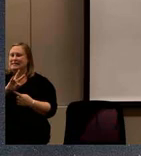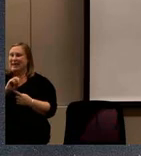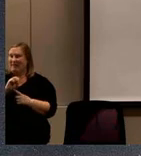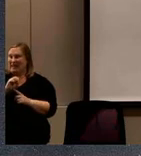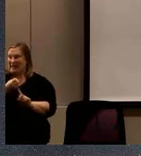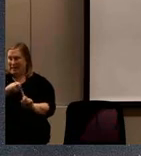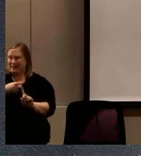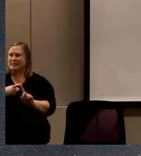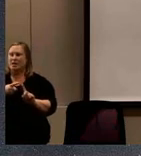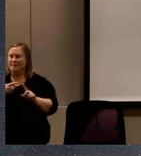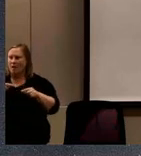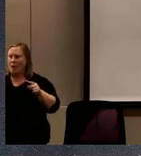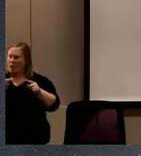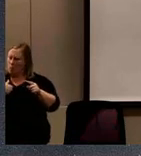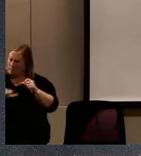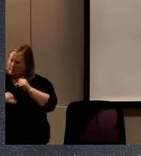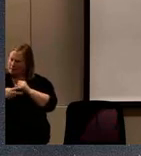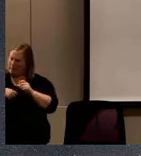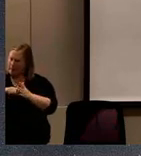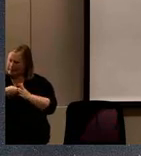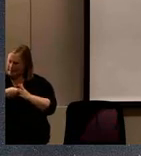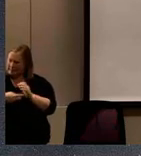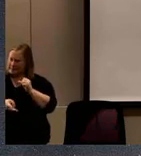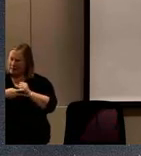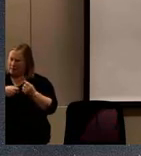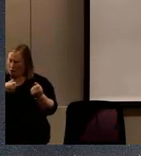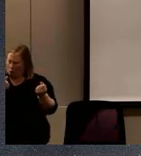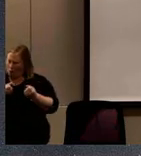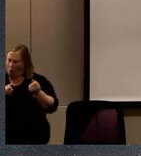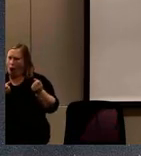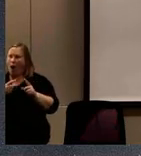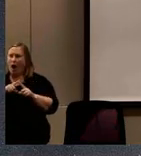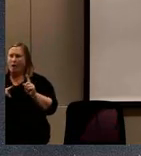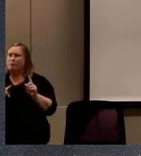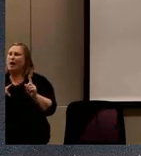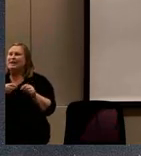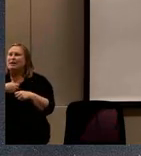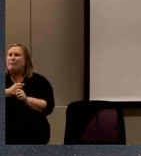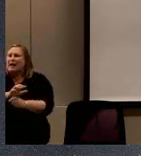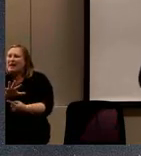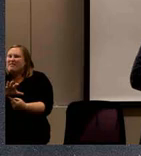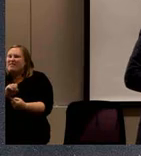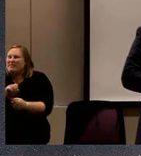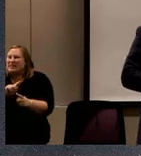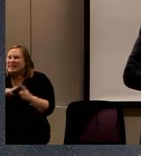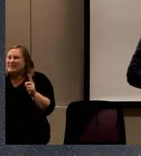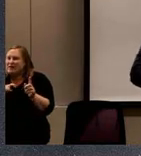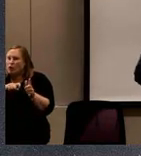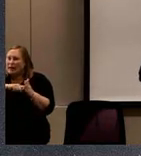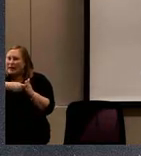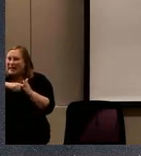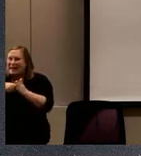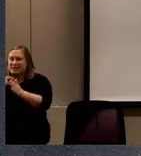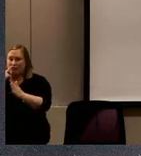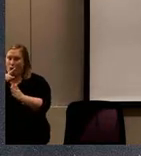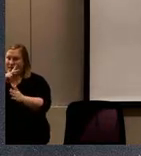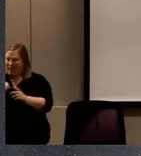keys, made about 50 different sets of keys for that car over the course of